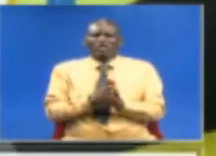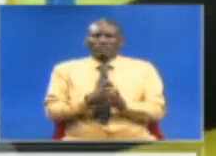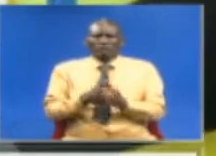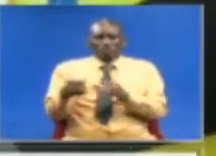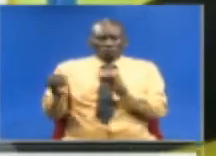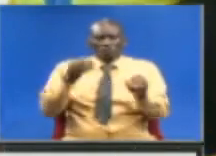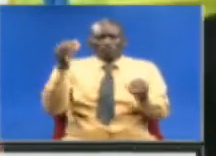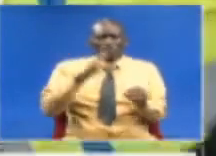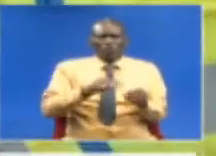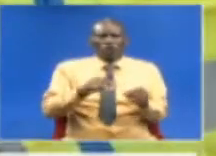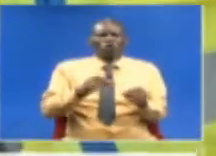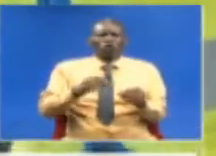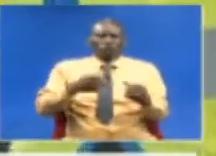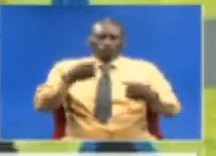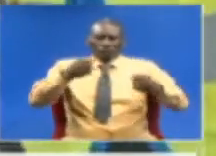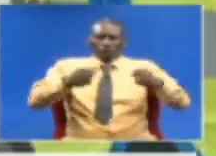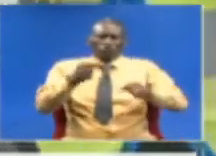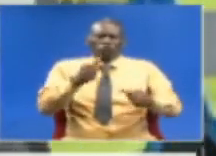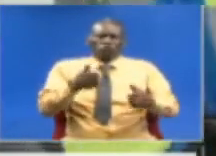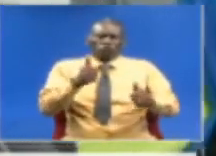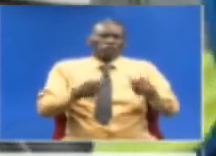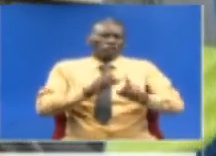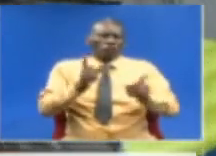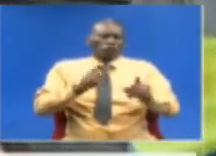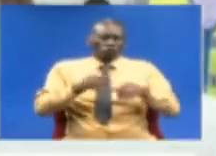of non-compliant goods.